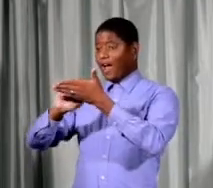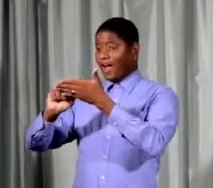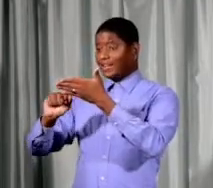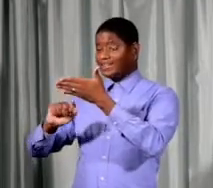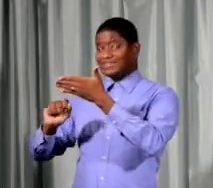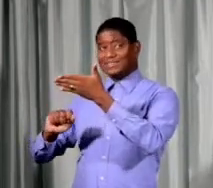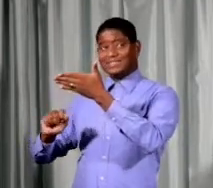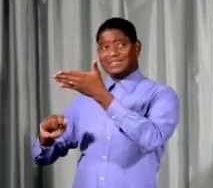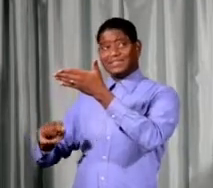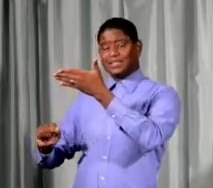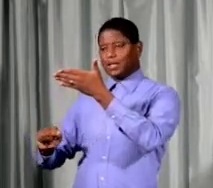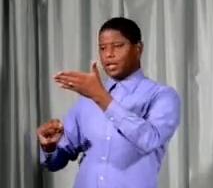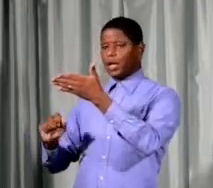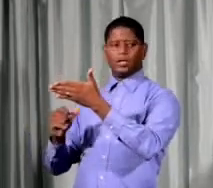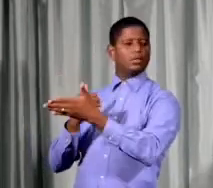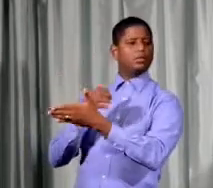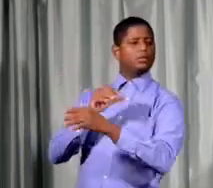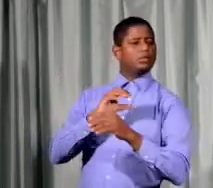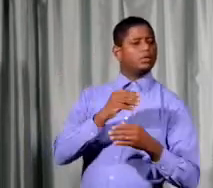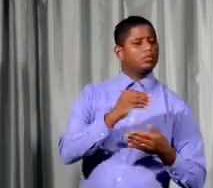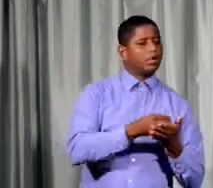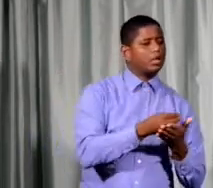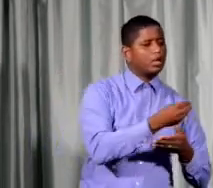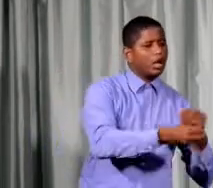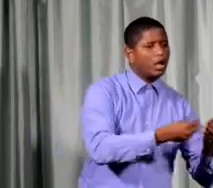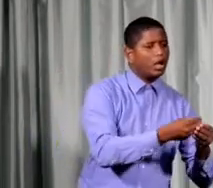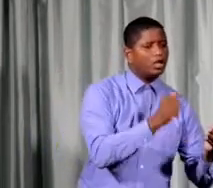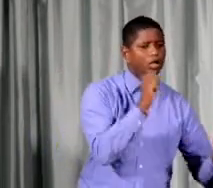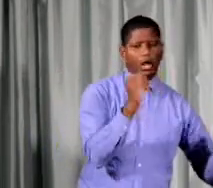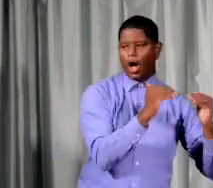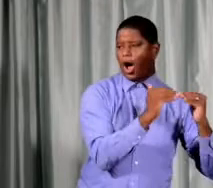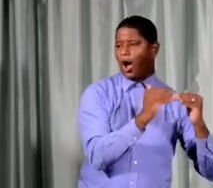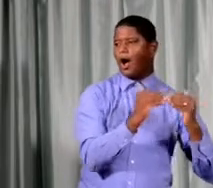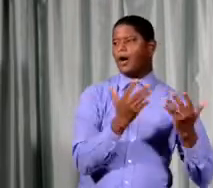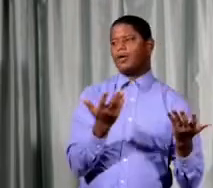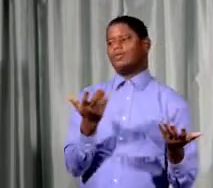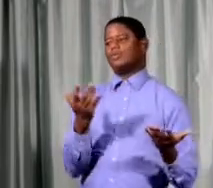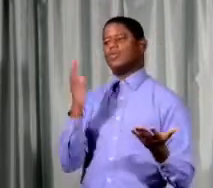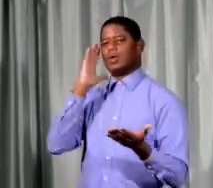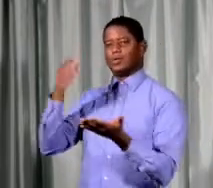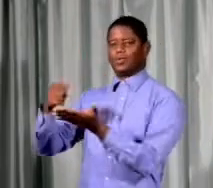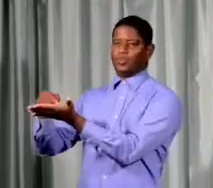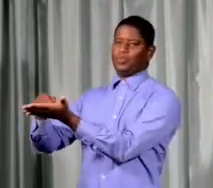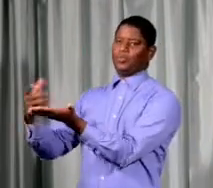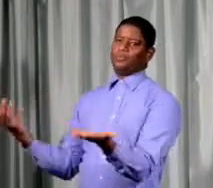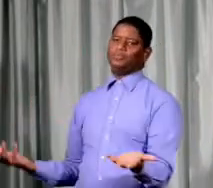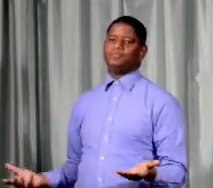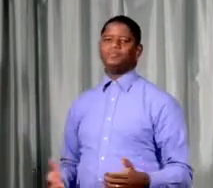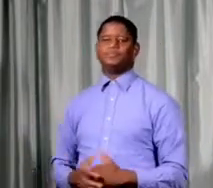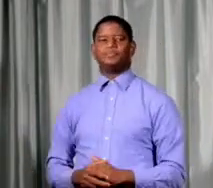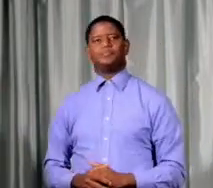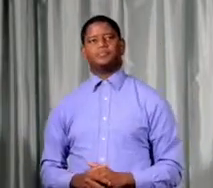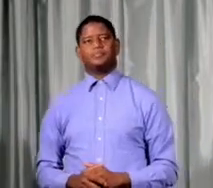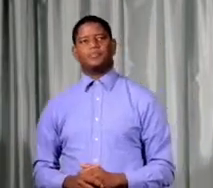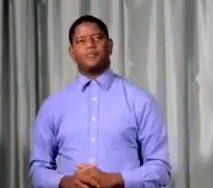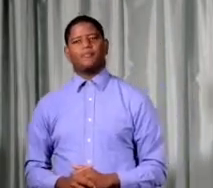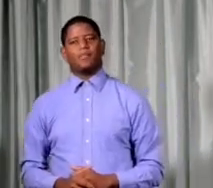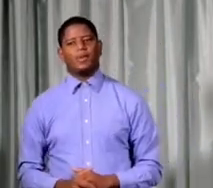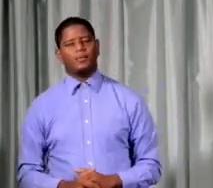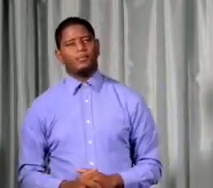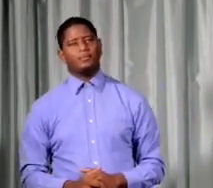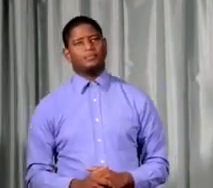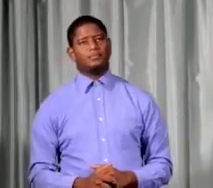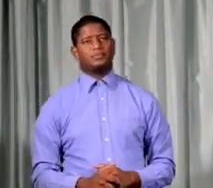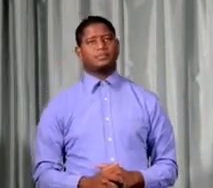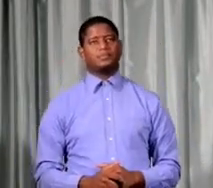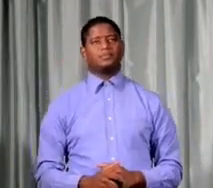etc. Because you don't want to be writing too many checks. You don't want to be writing checks and you don't have enough cash. All